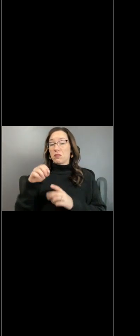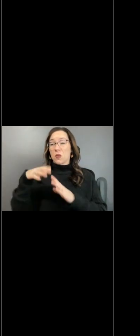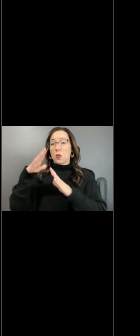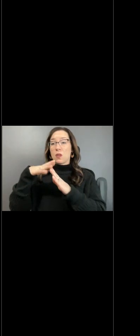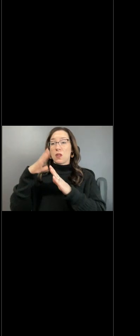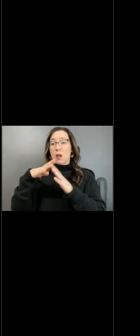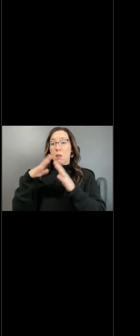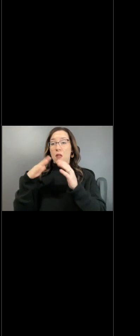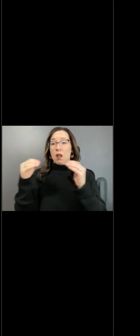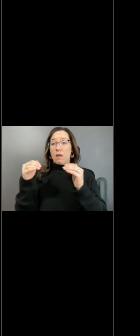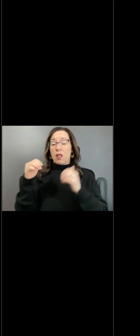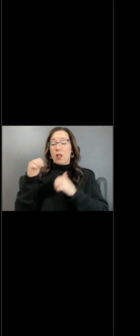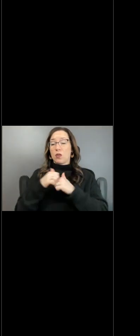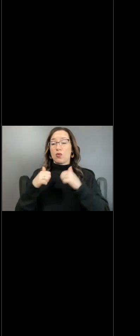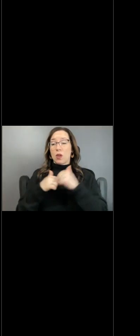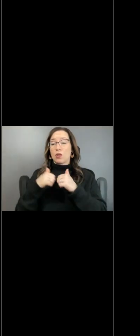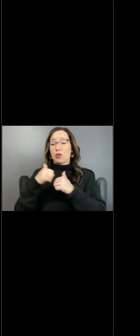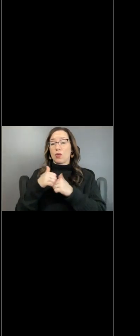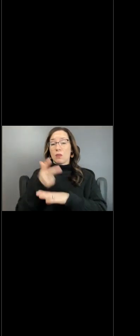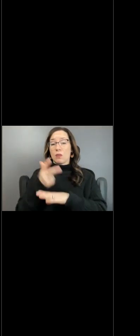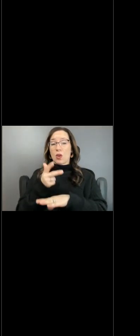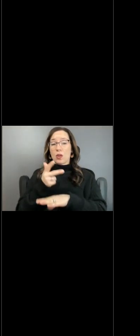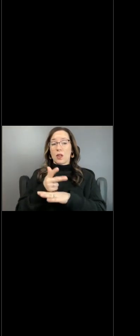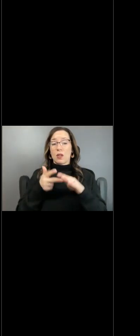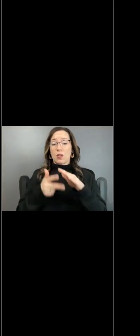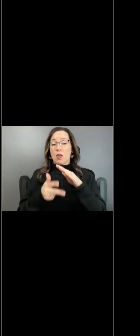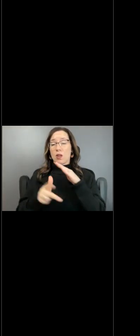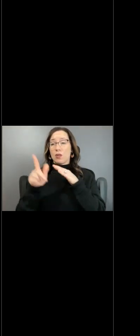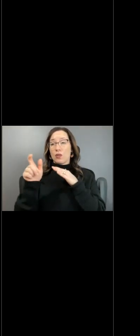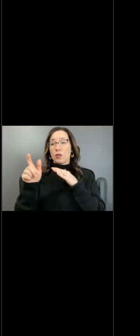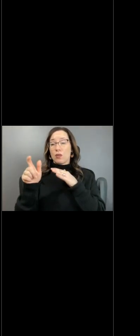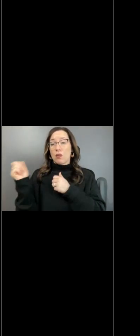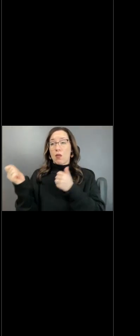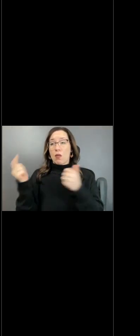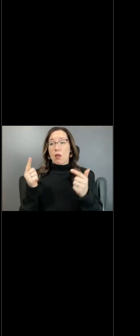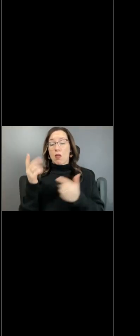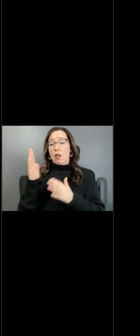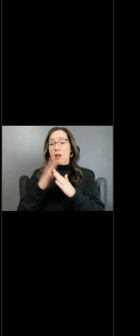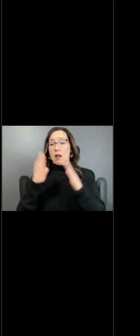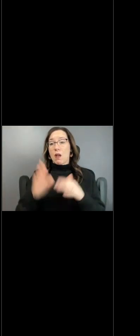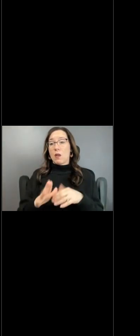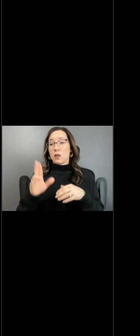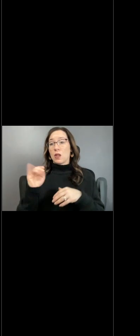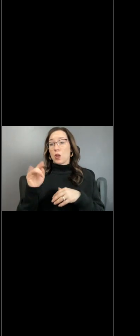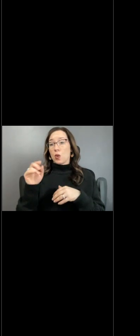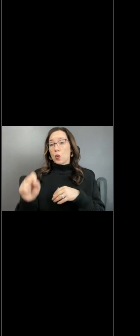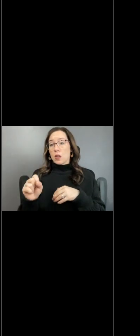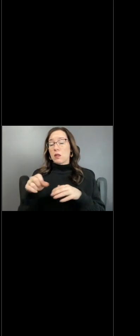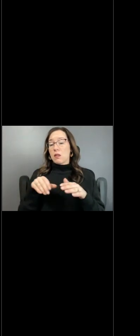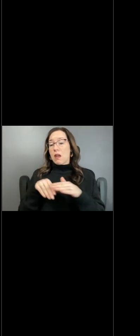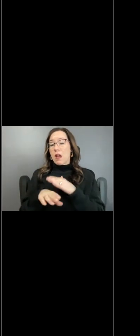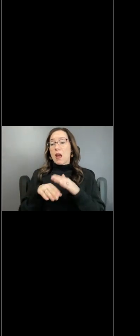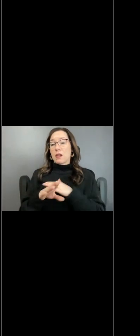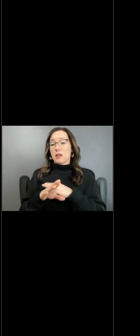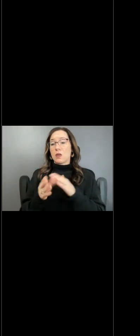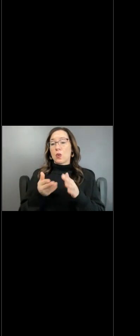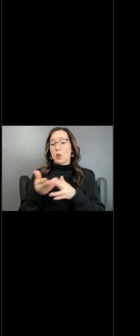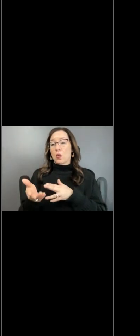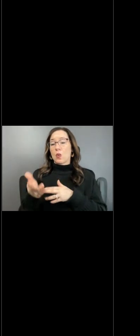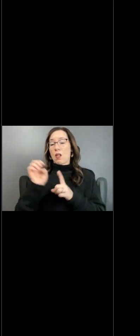of structured parking garages? All housing units are also accessed via an